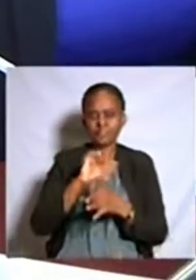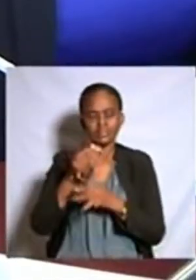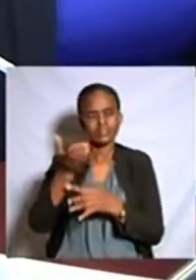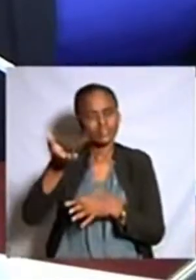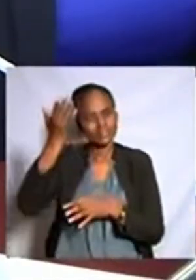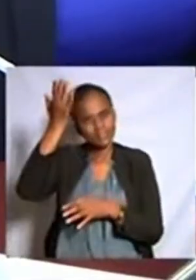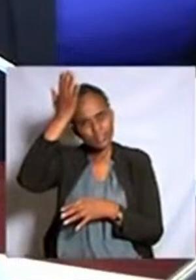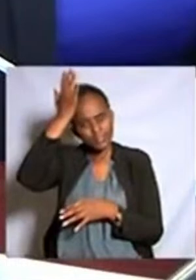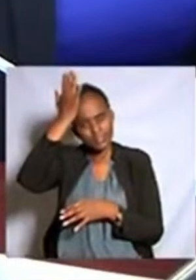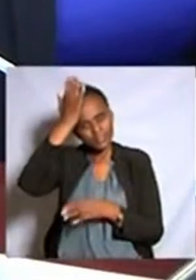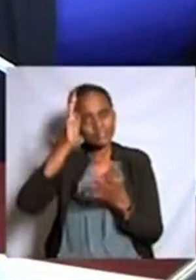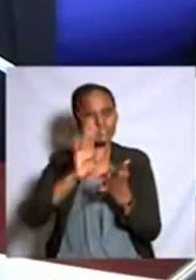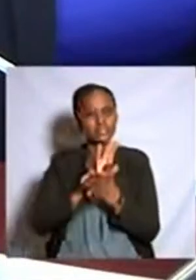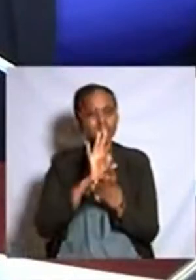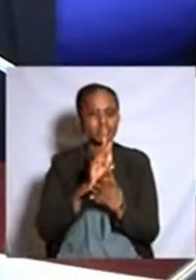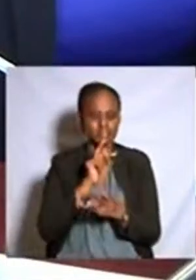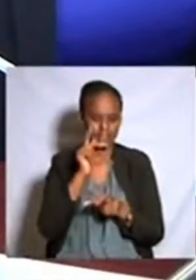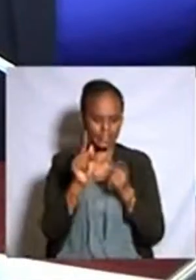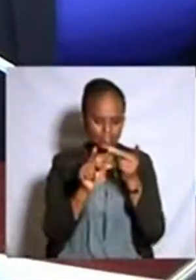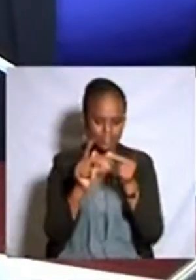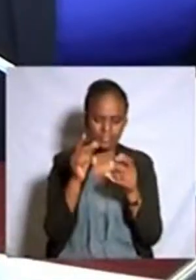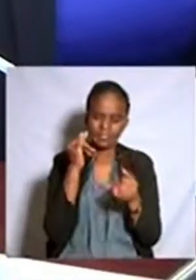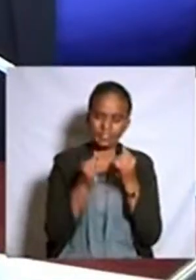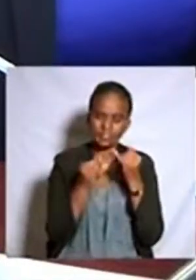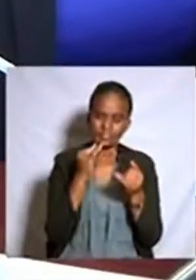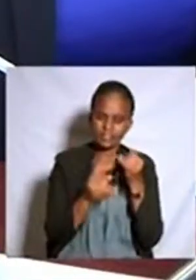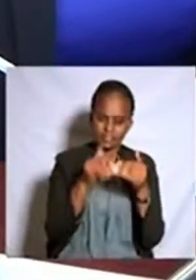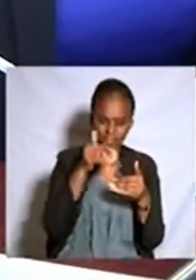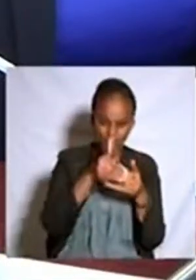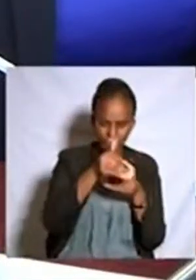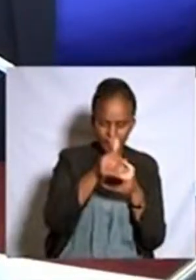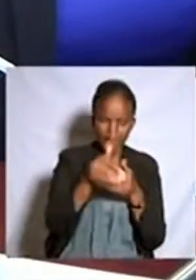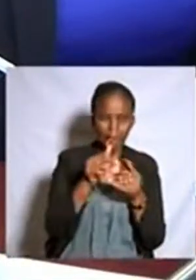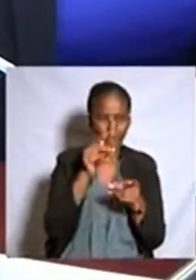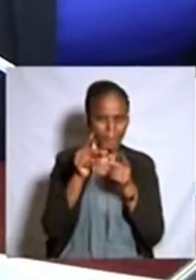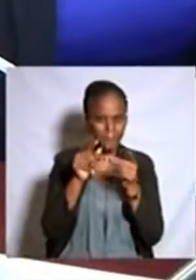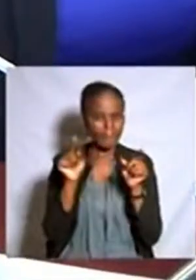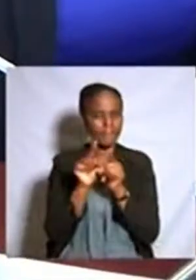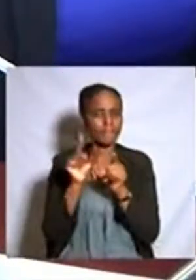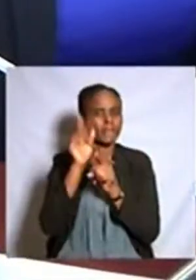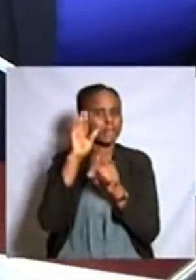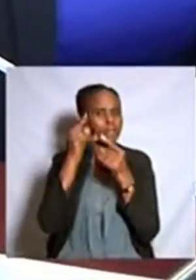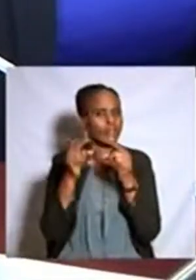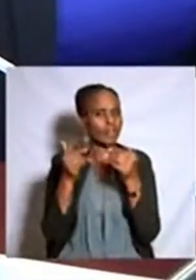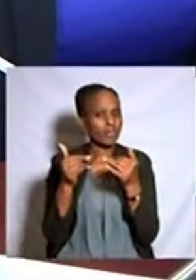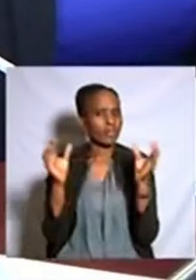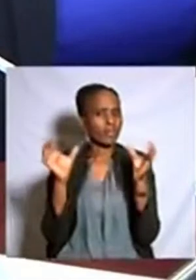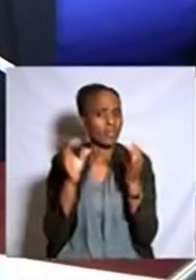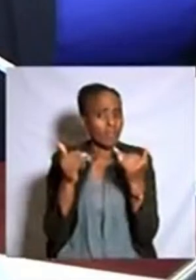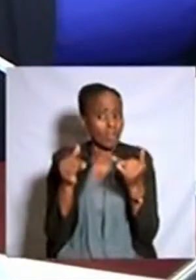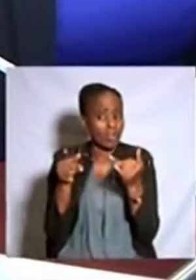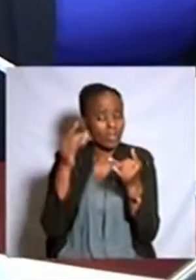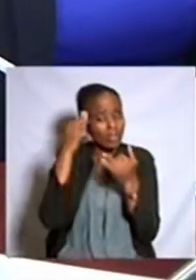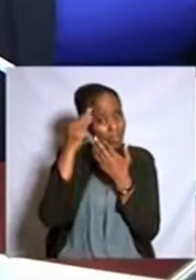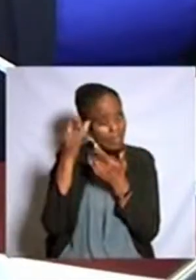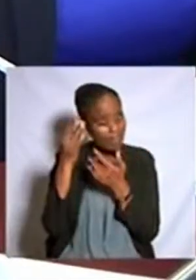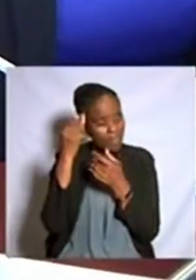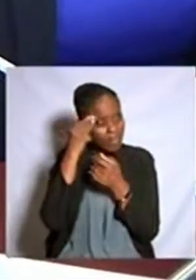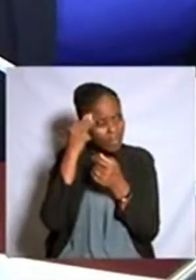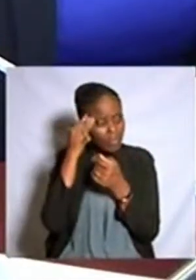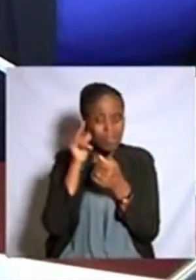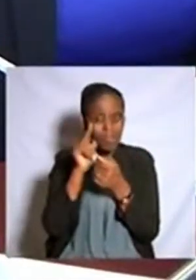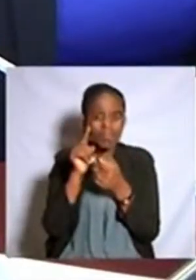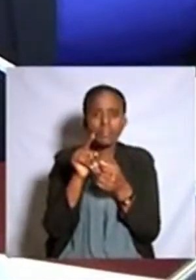documents. The process to complete the registration process is underway. The committee may wish to know that